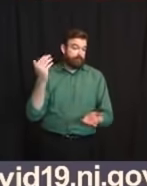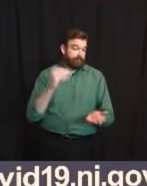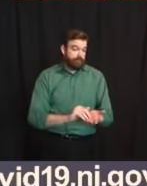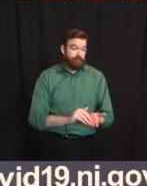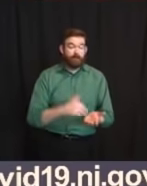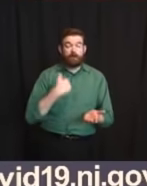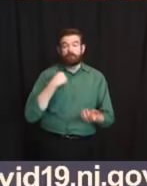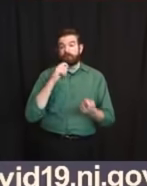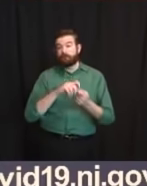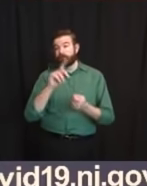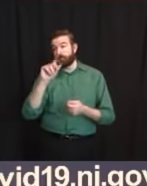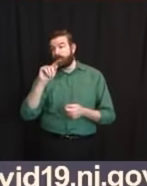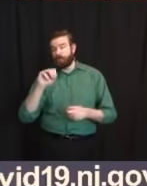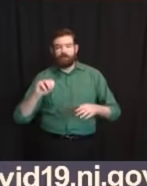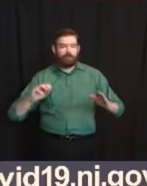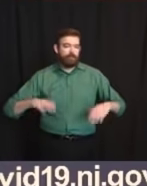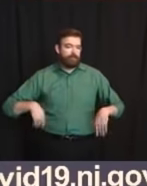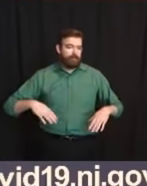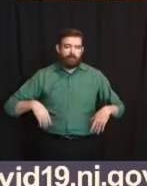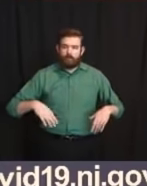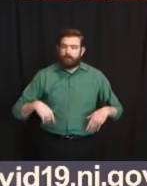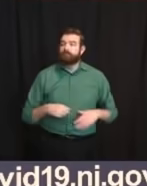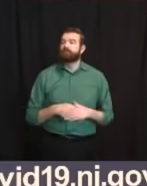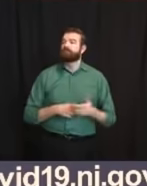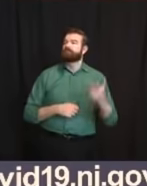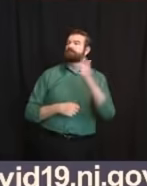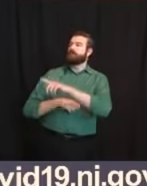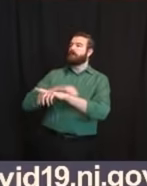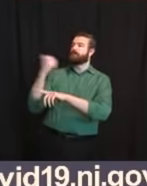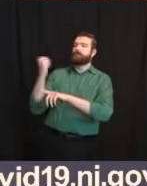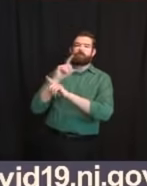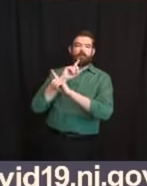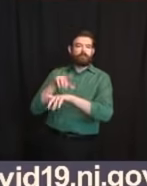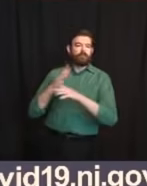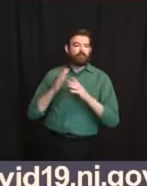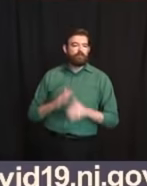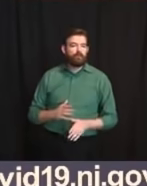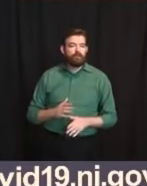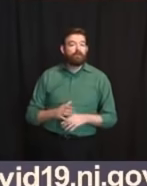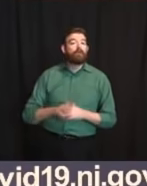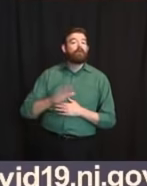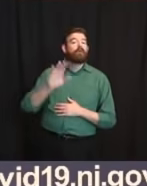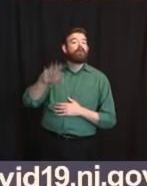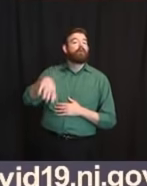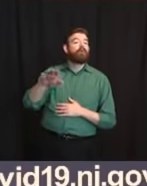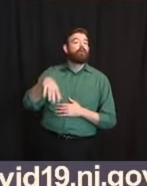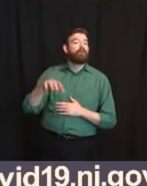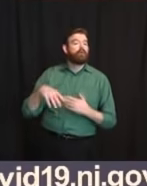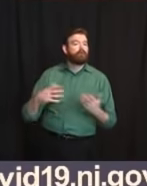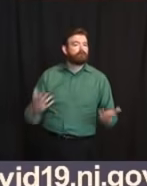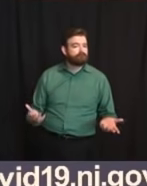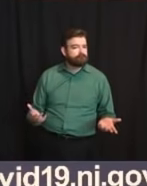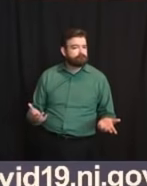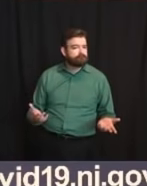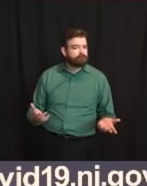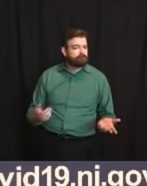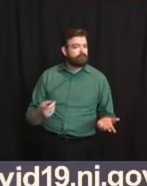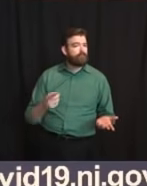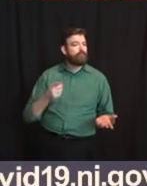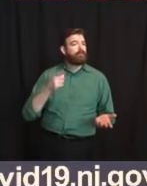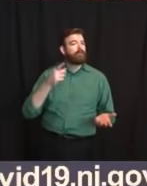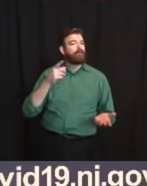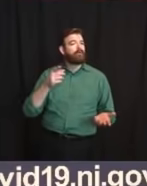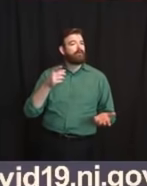Good afternoon. Governor, I apologize if I missed it during the press conference. Did we go over which counties have the